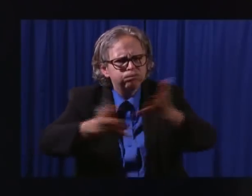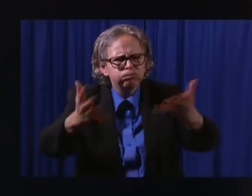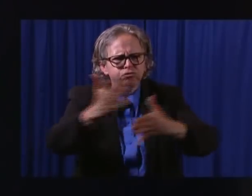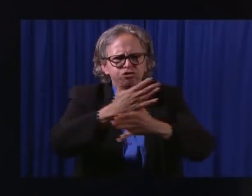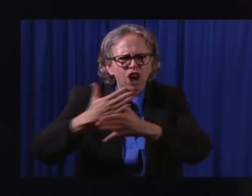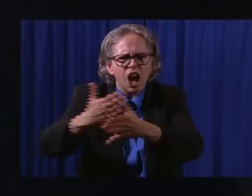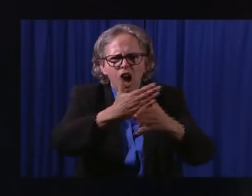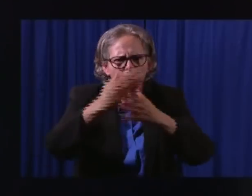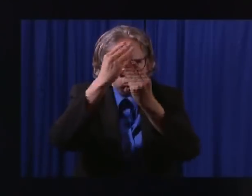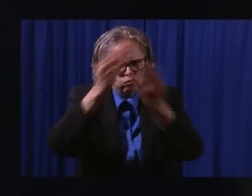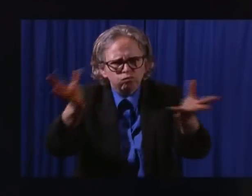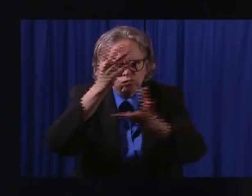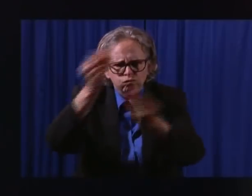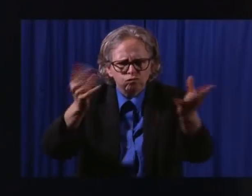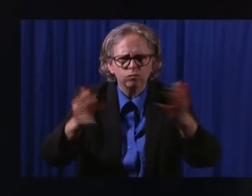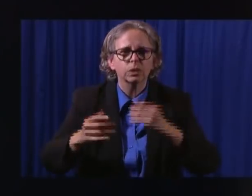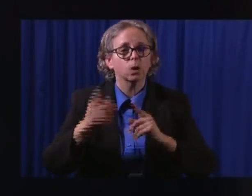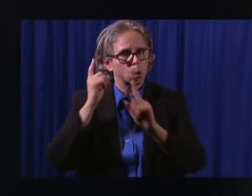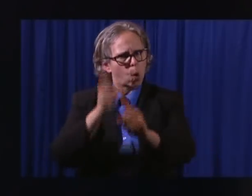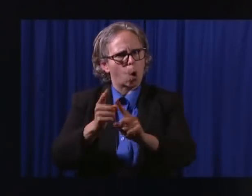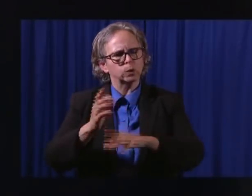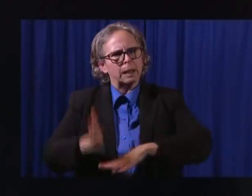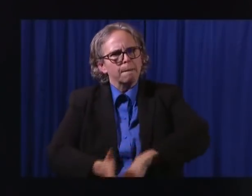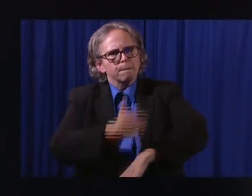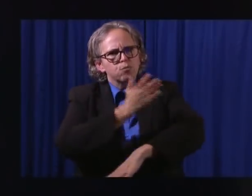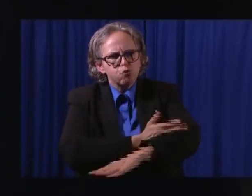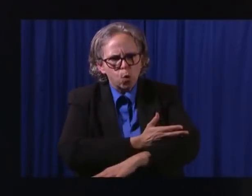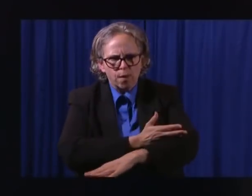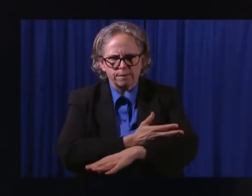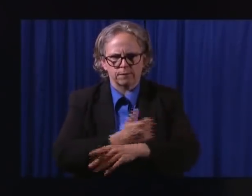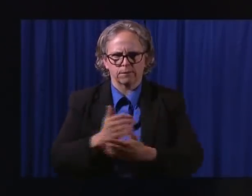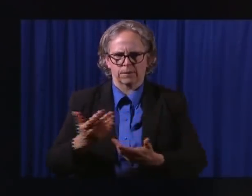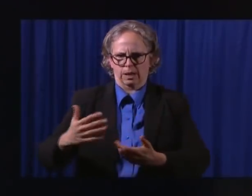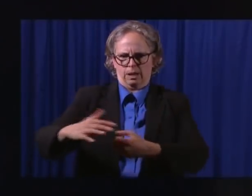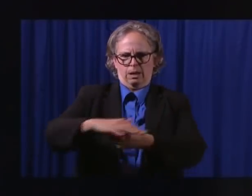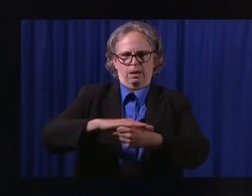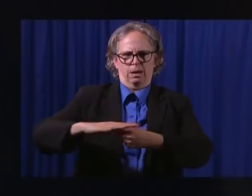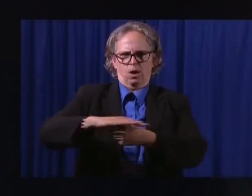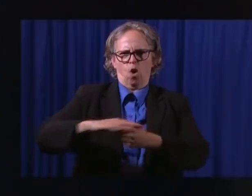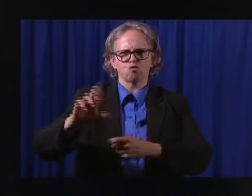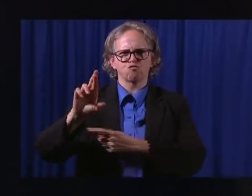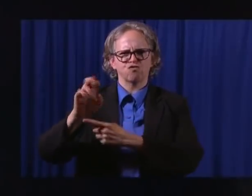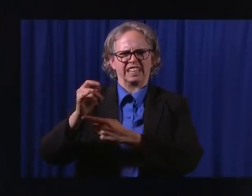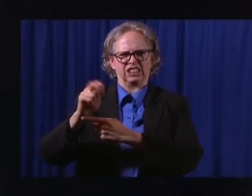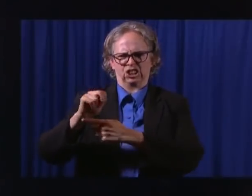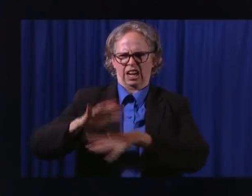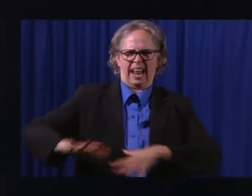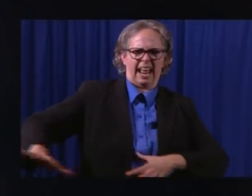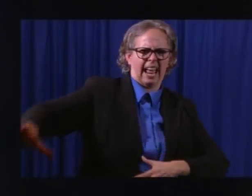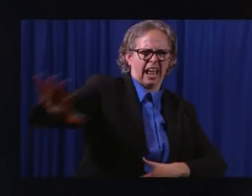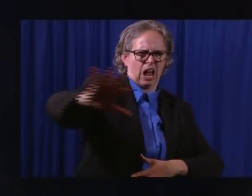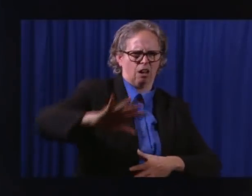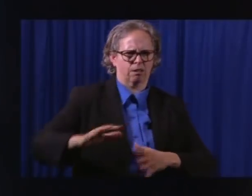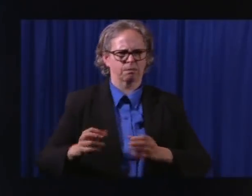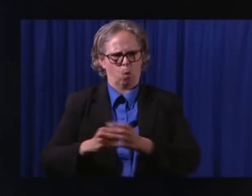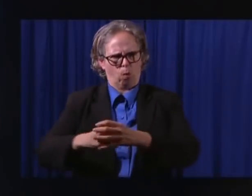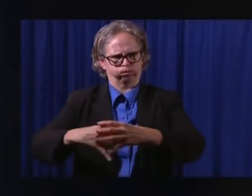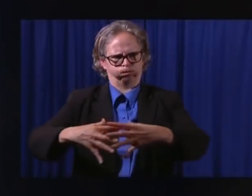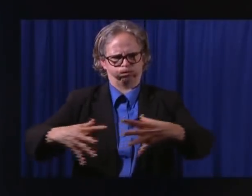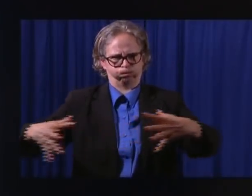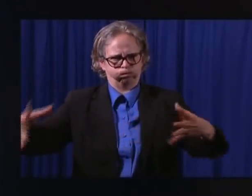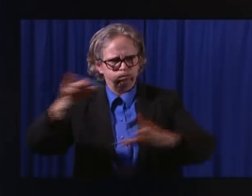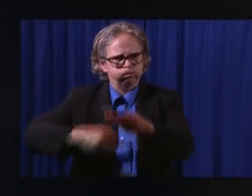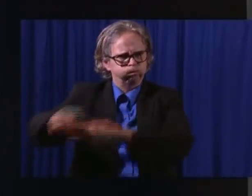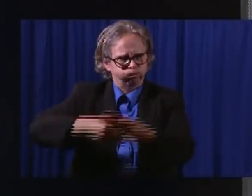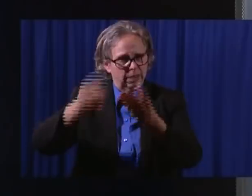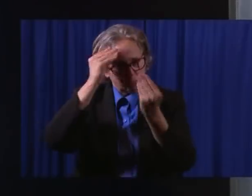making a better region for us all. And obviously, as a business owner, you're trying to balance the